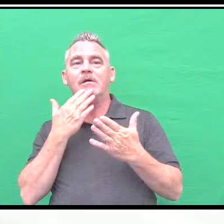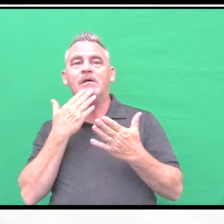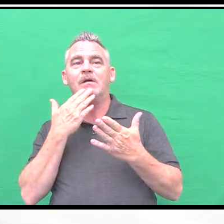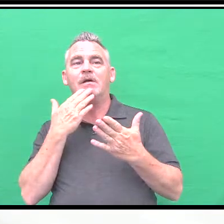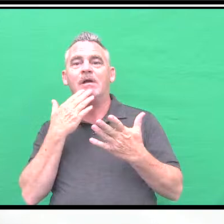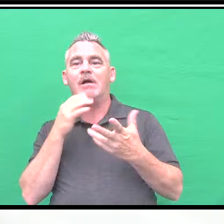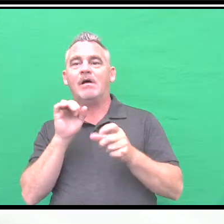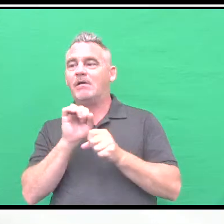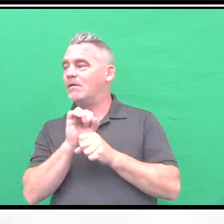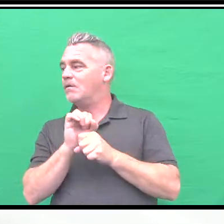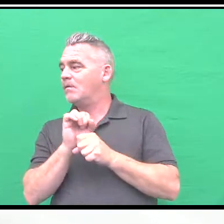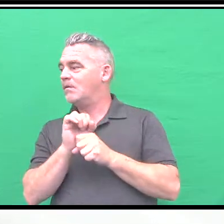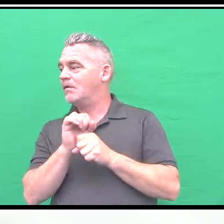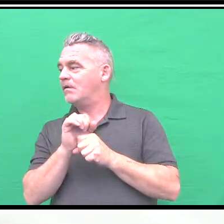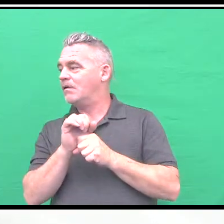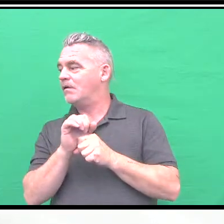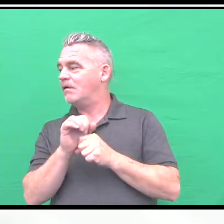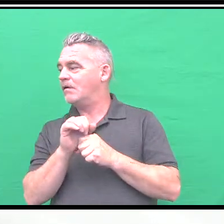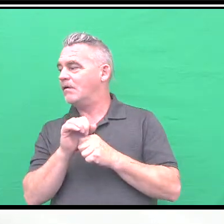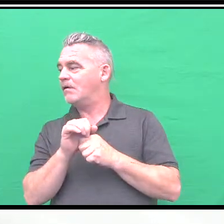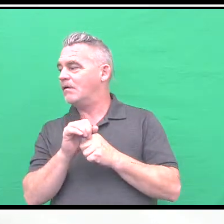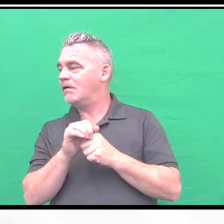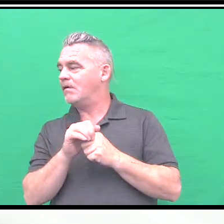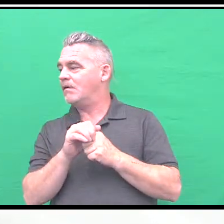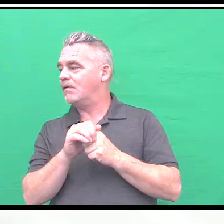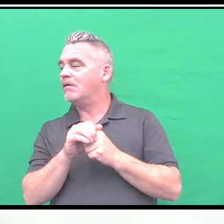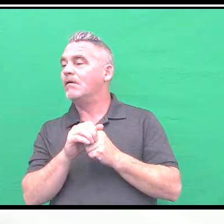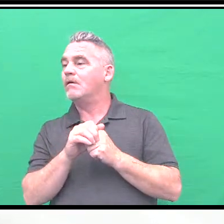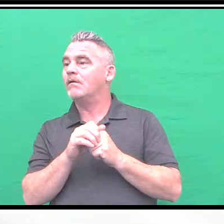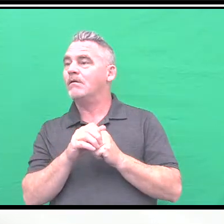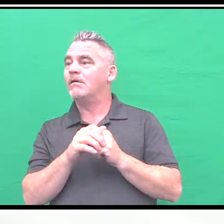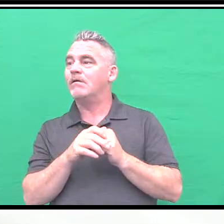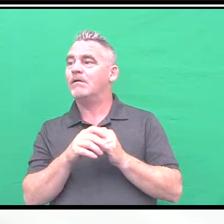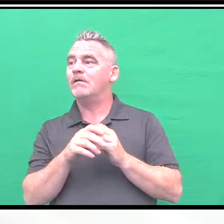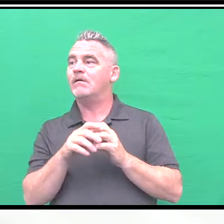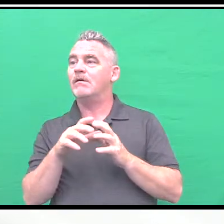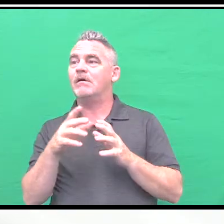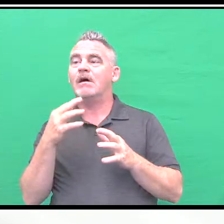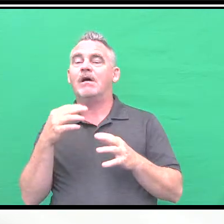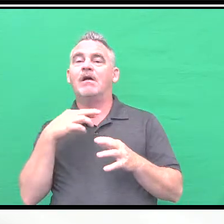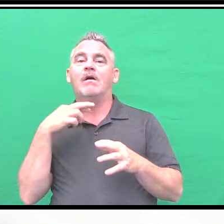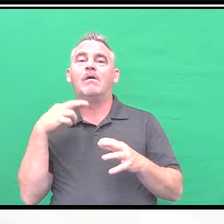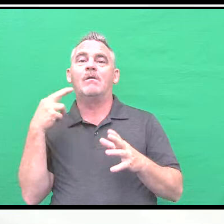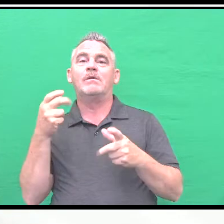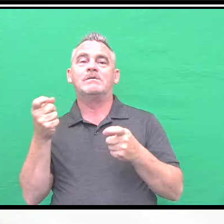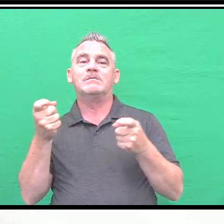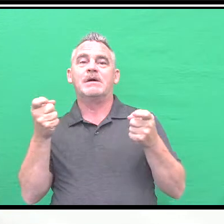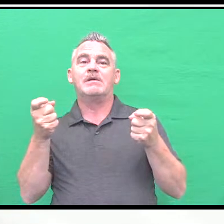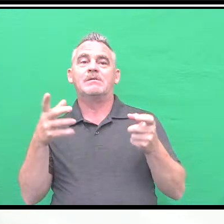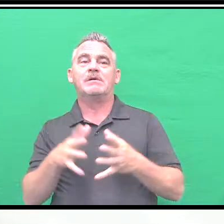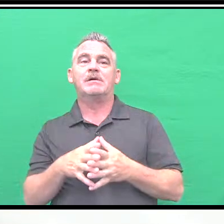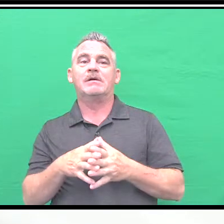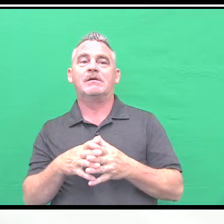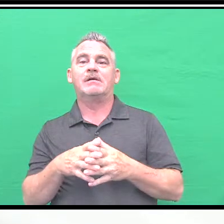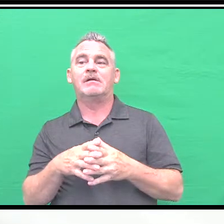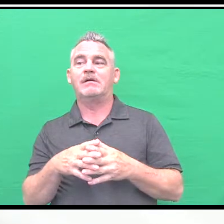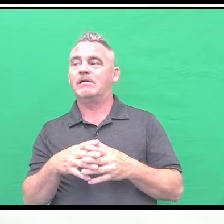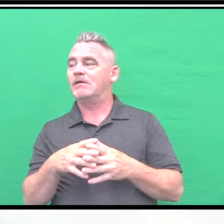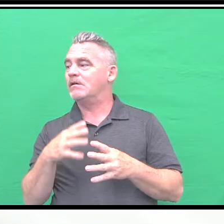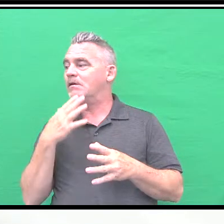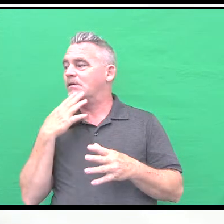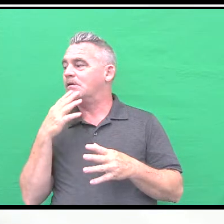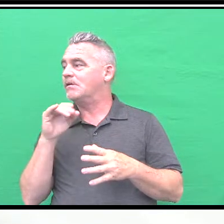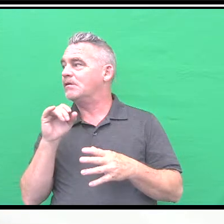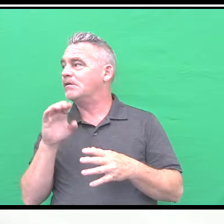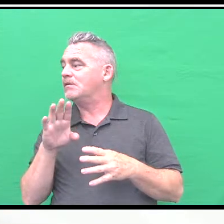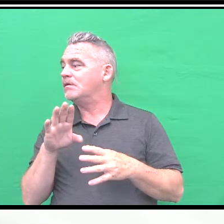technology services, business services, and of course our risk management team. They all did a great job in helping us provide